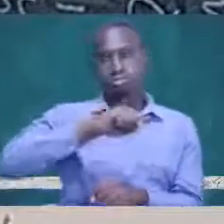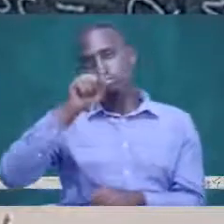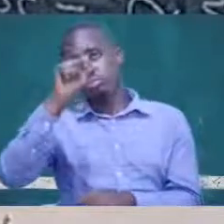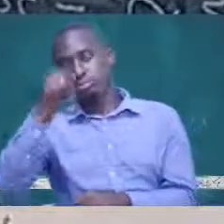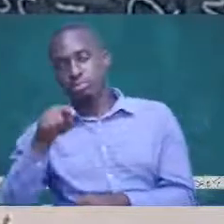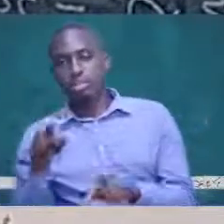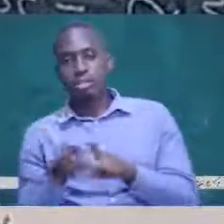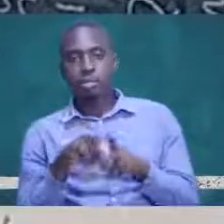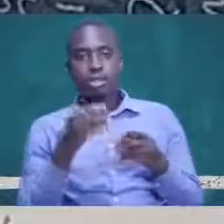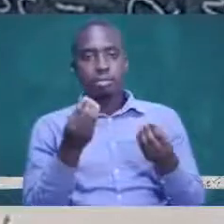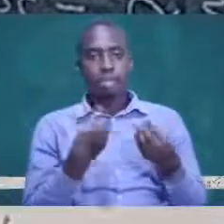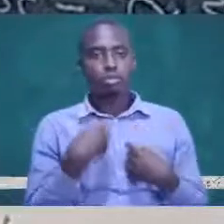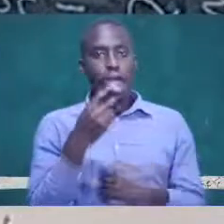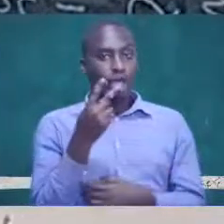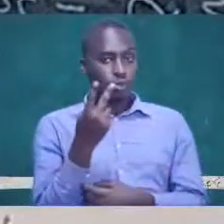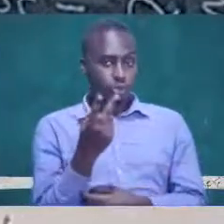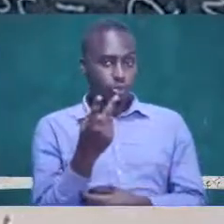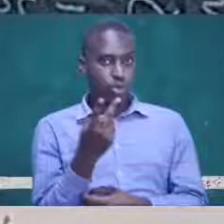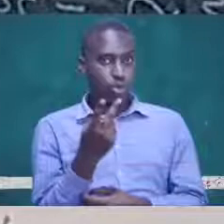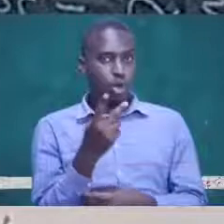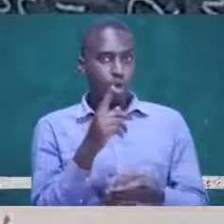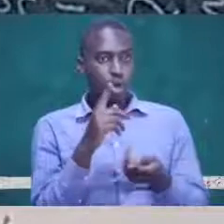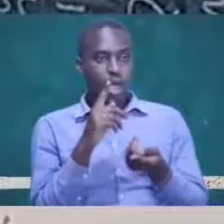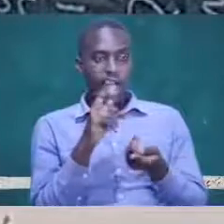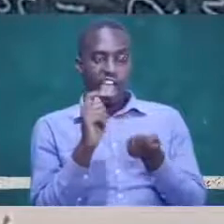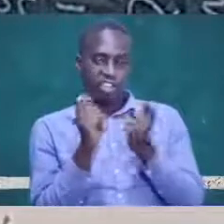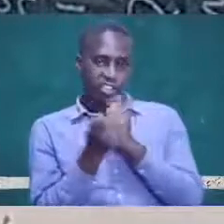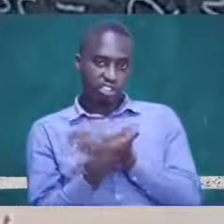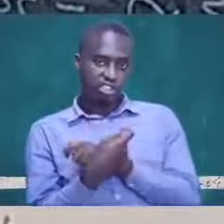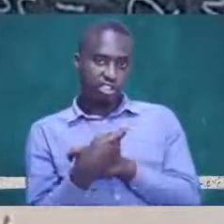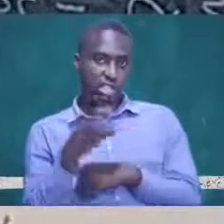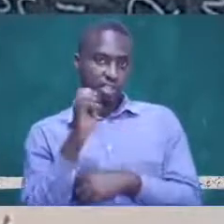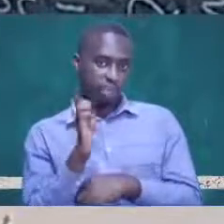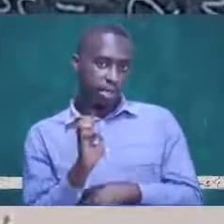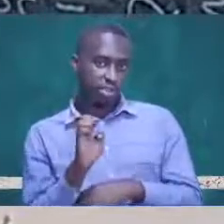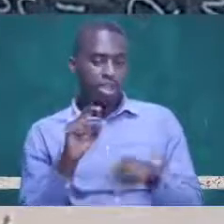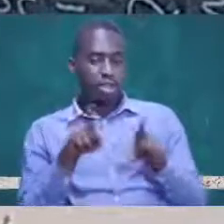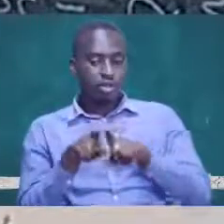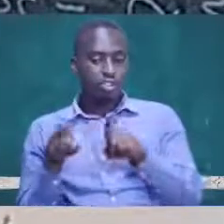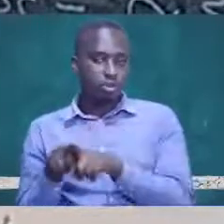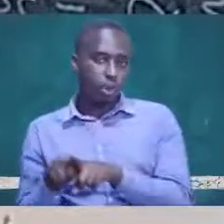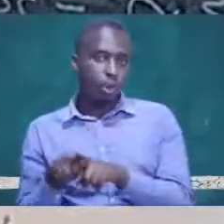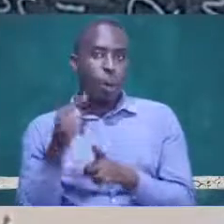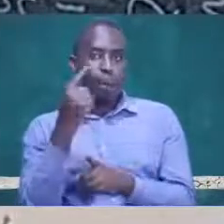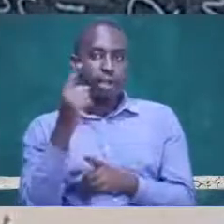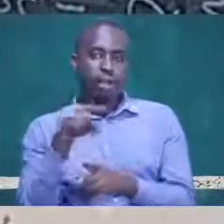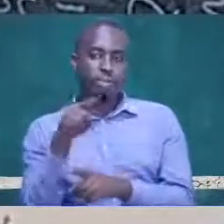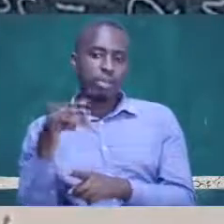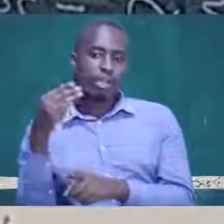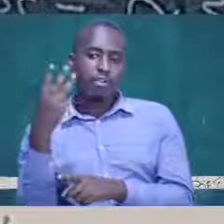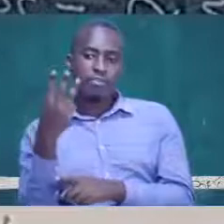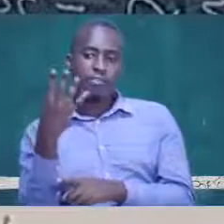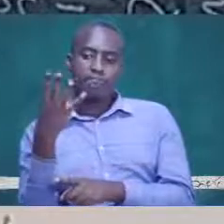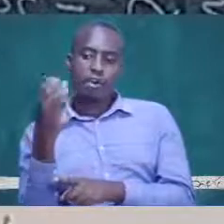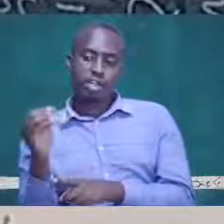expenditure, this will give you 2 change in expenditure, which is equal to 40. 1 times 40, you will